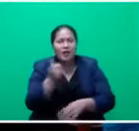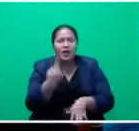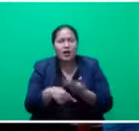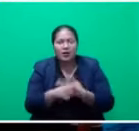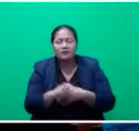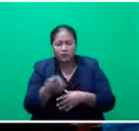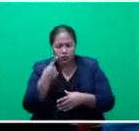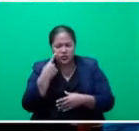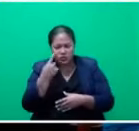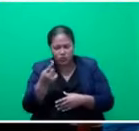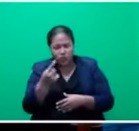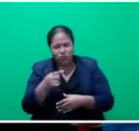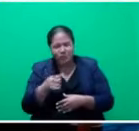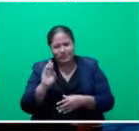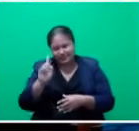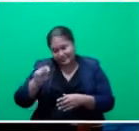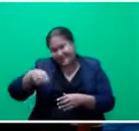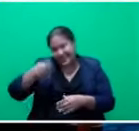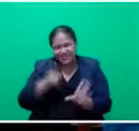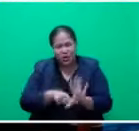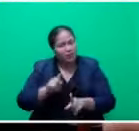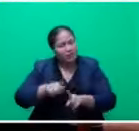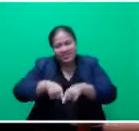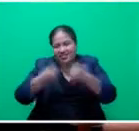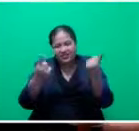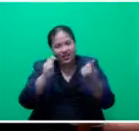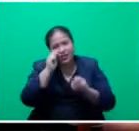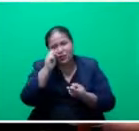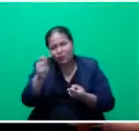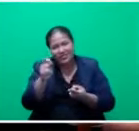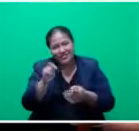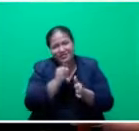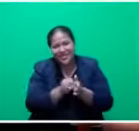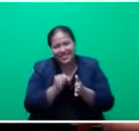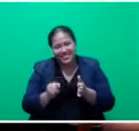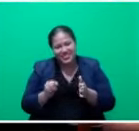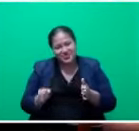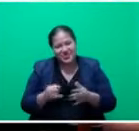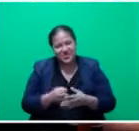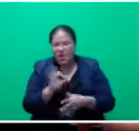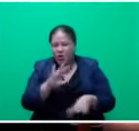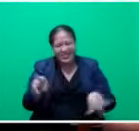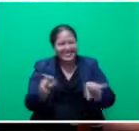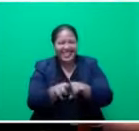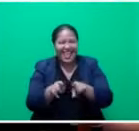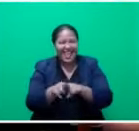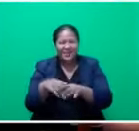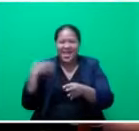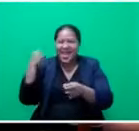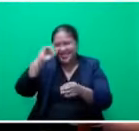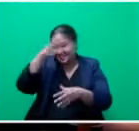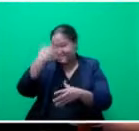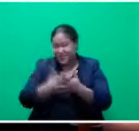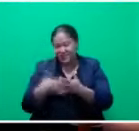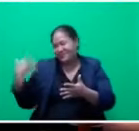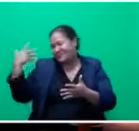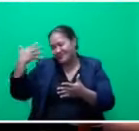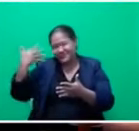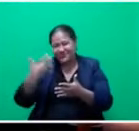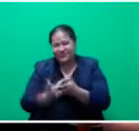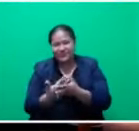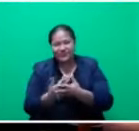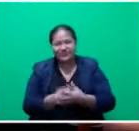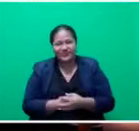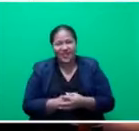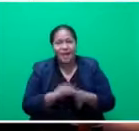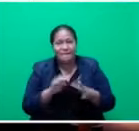year. The industry must give our tourists the same experience or a better one. But the industry must also deal with the new world of health